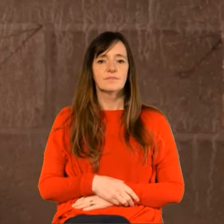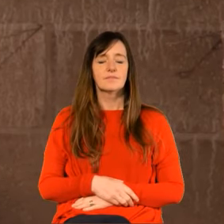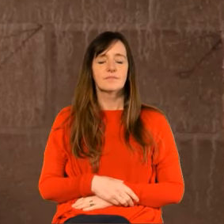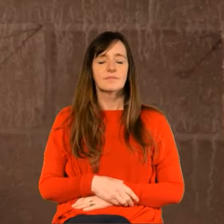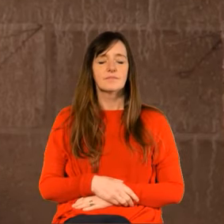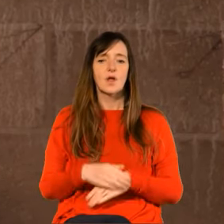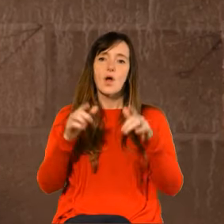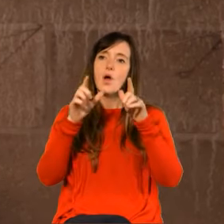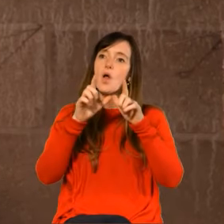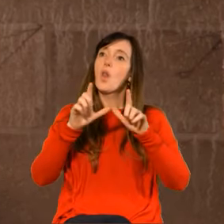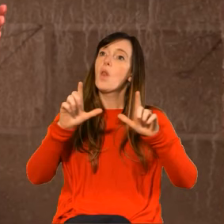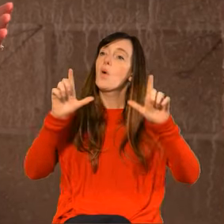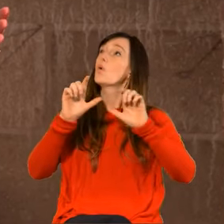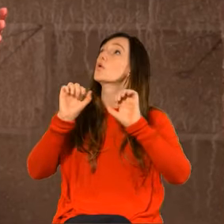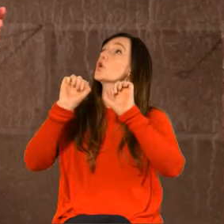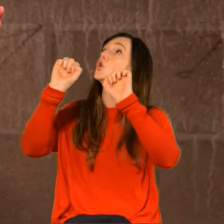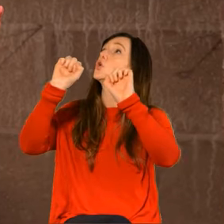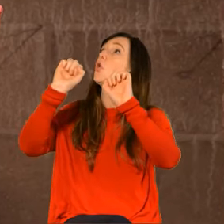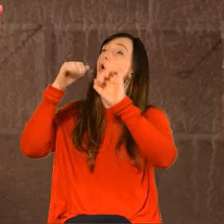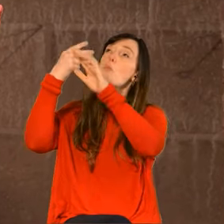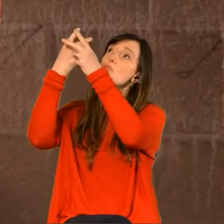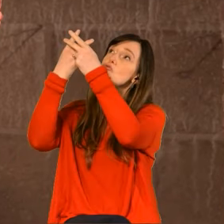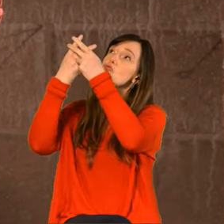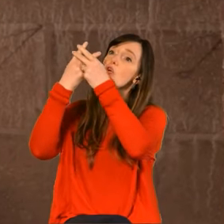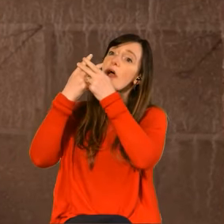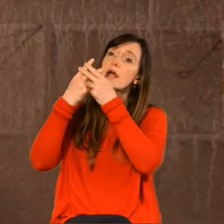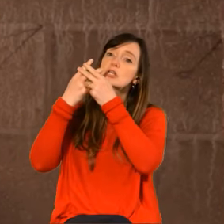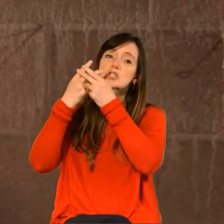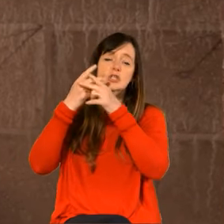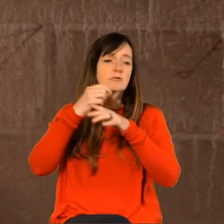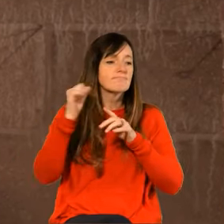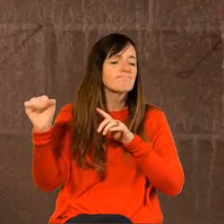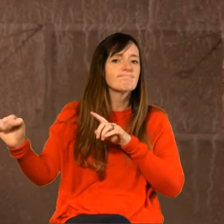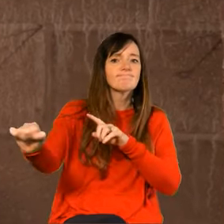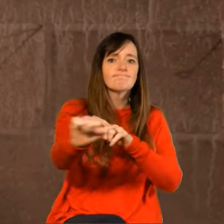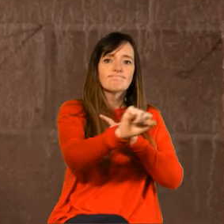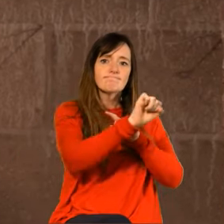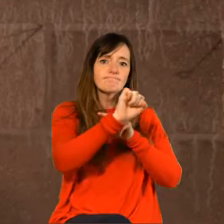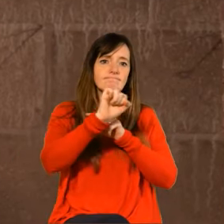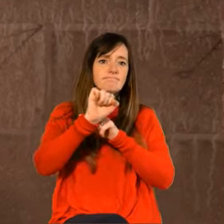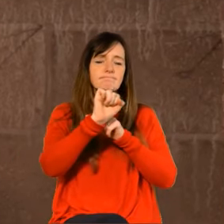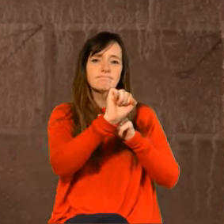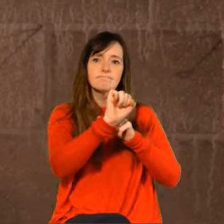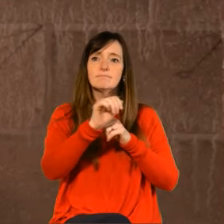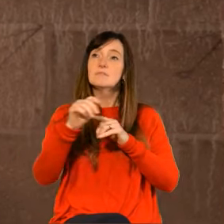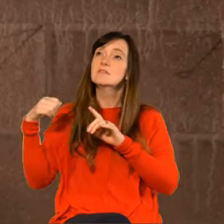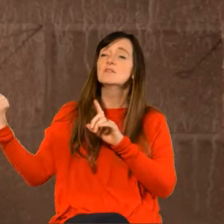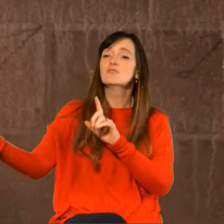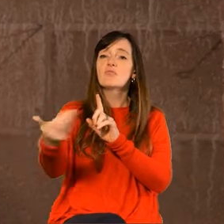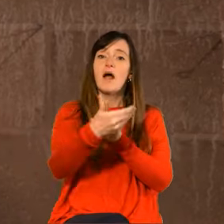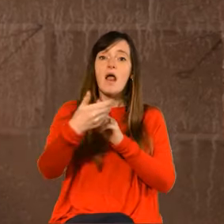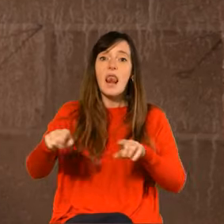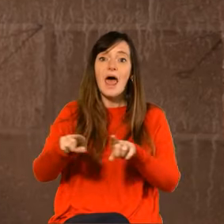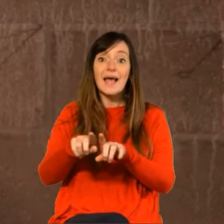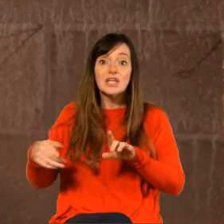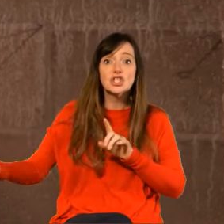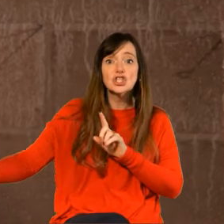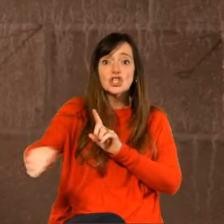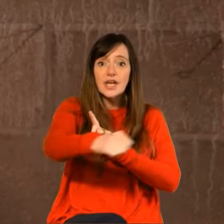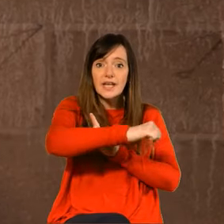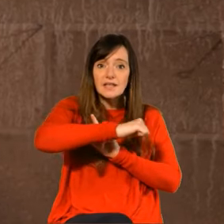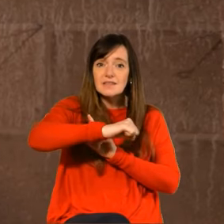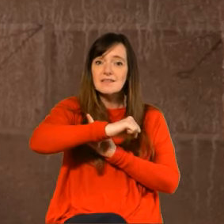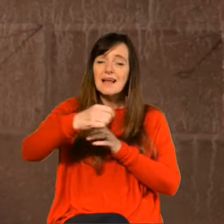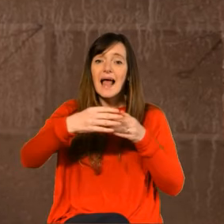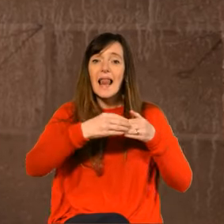Lord, spread your protection over us. Surround us with your favour as with a shield. Lead us